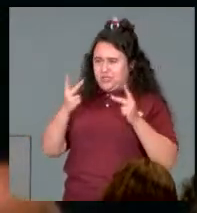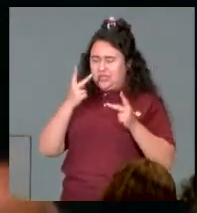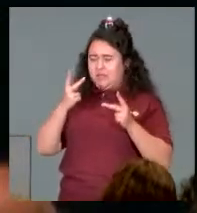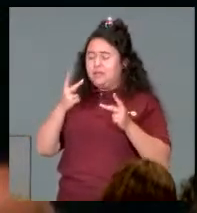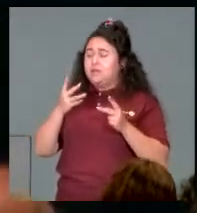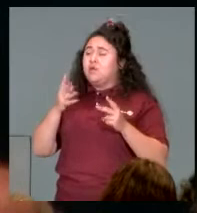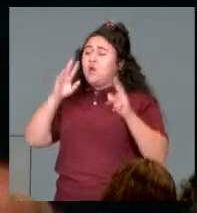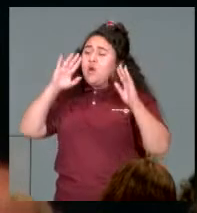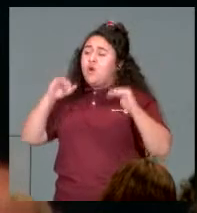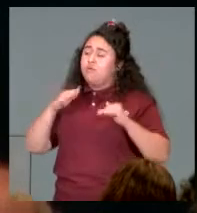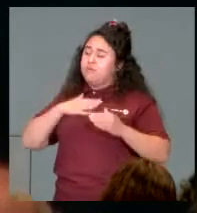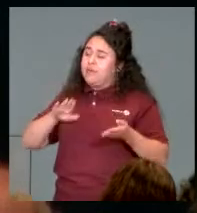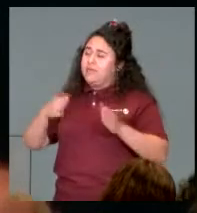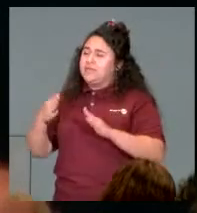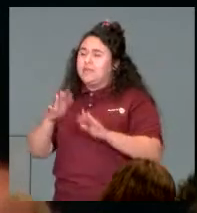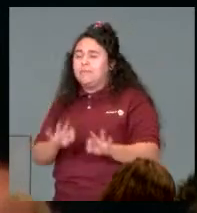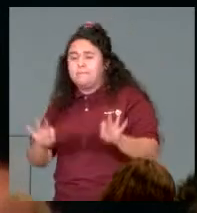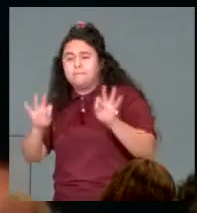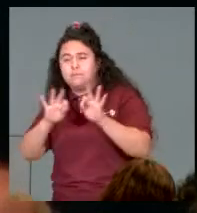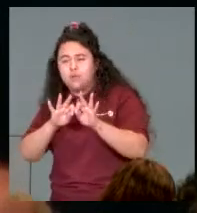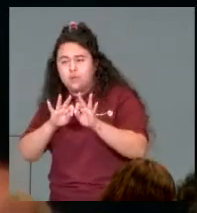lynching.